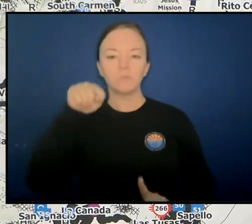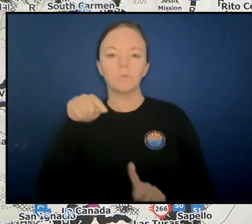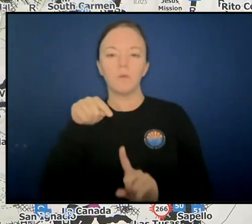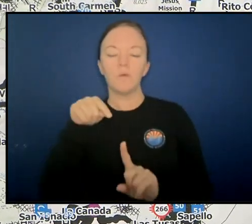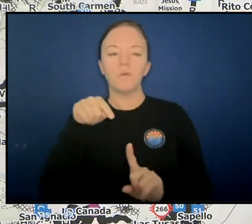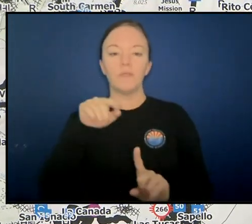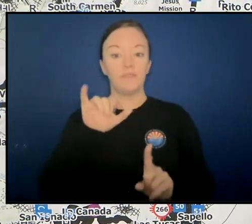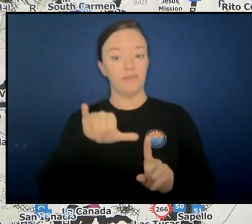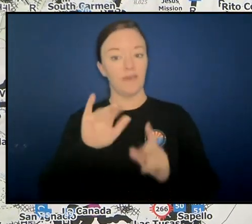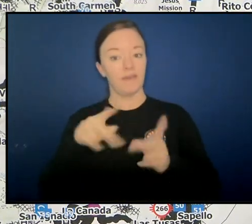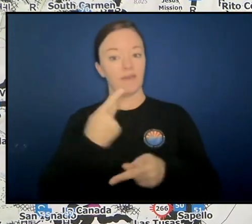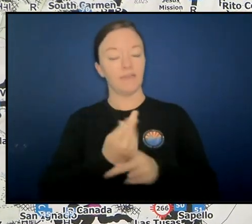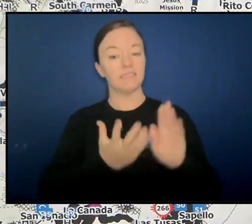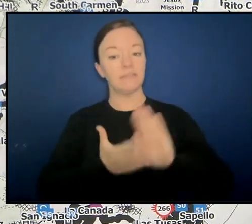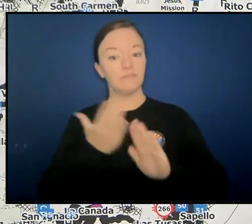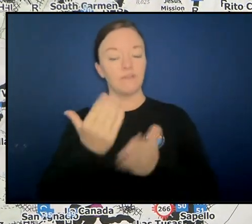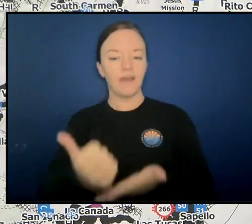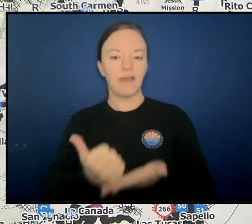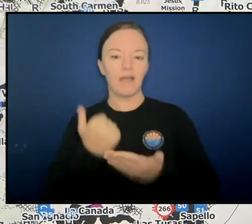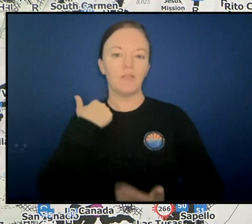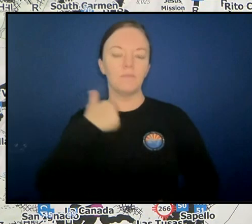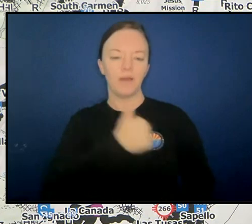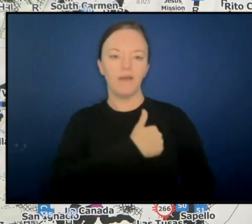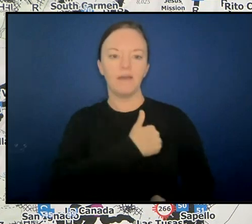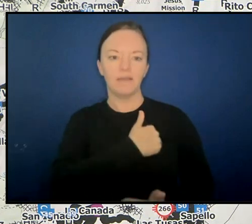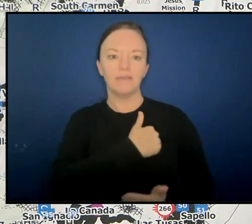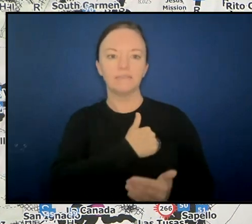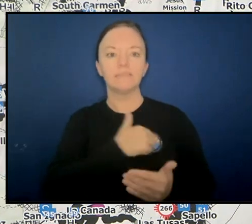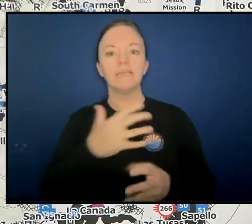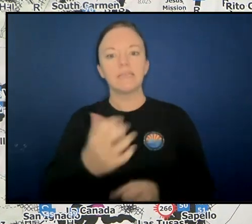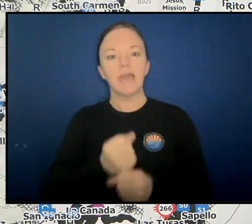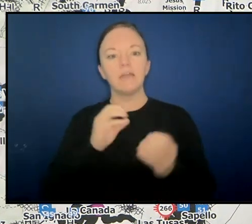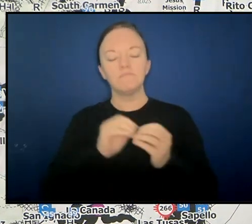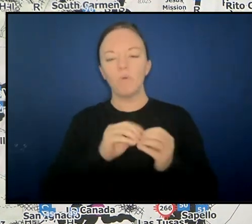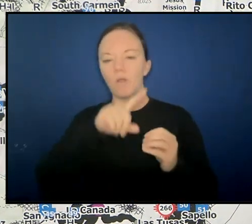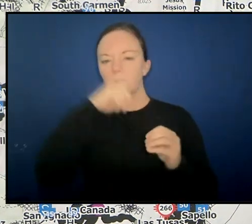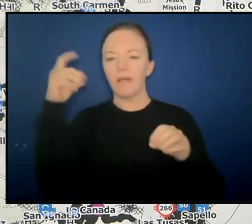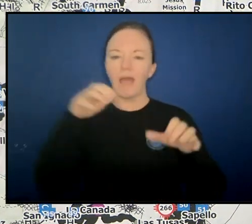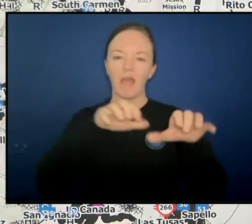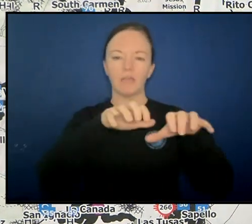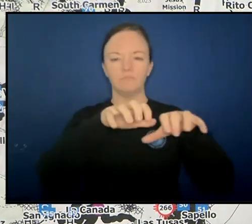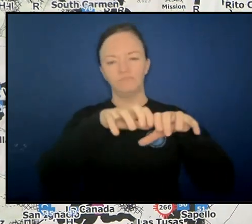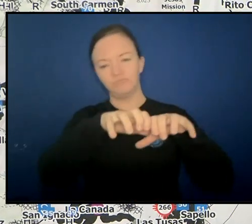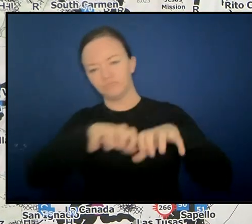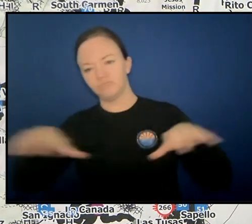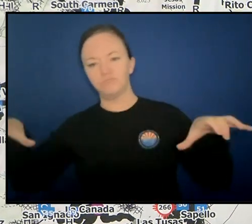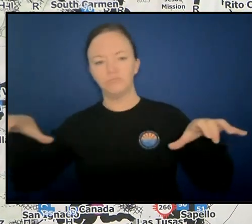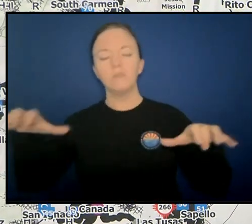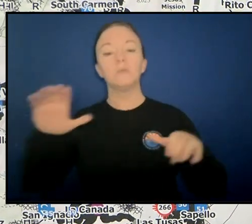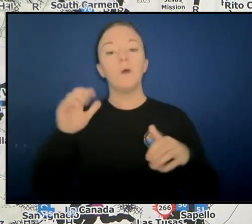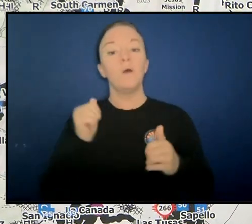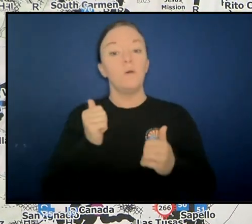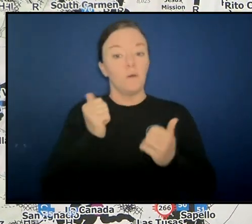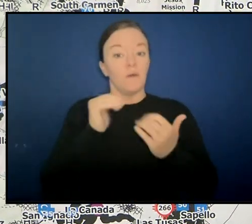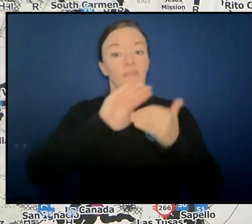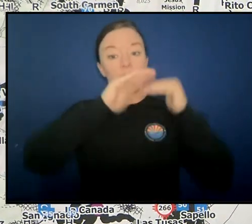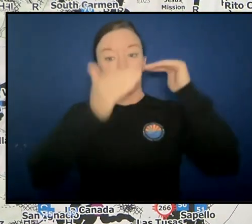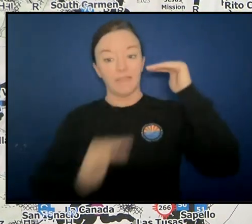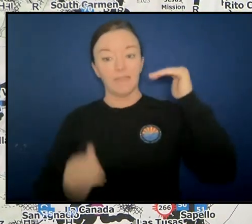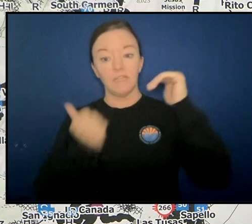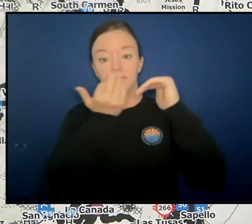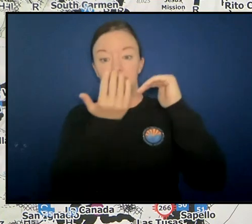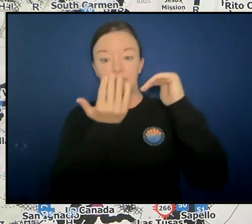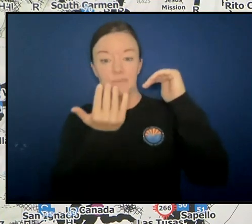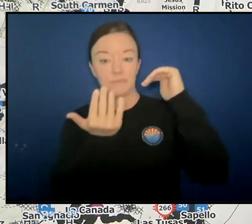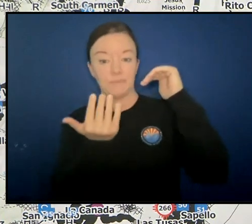help us just gather that depth off the fire line. It helps us back that fire down the hill at a more slowed, controlled pace, so without